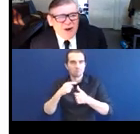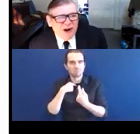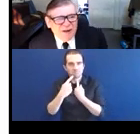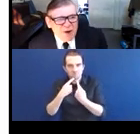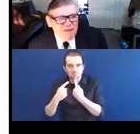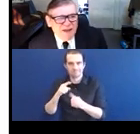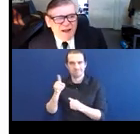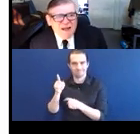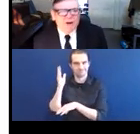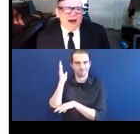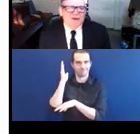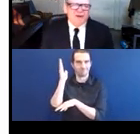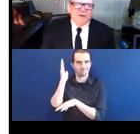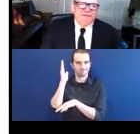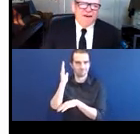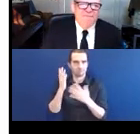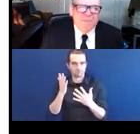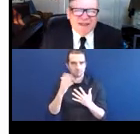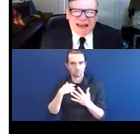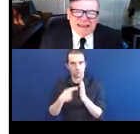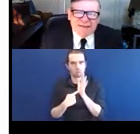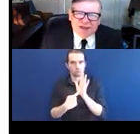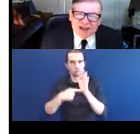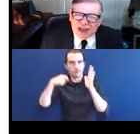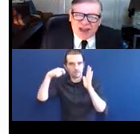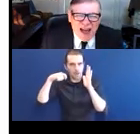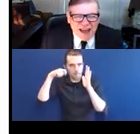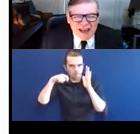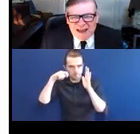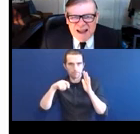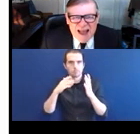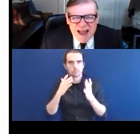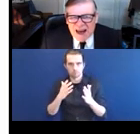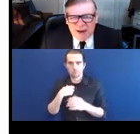South America and Bolivia, but 125 people sat in for 60